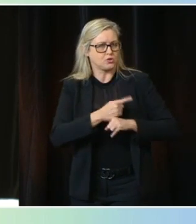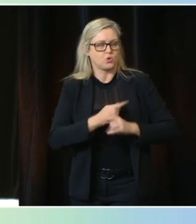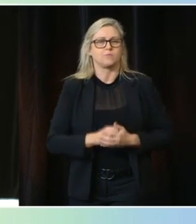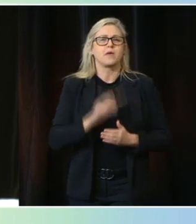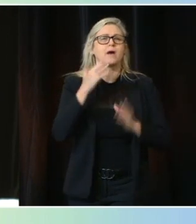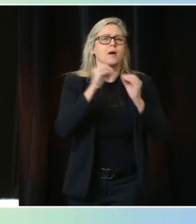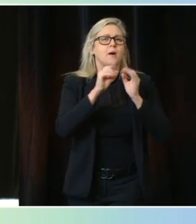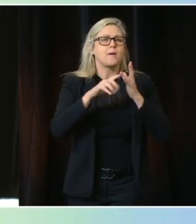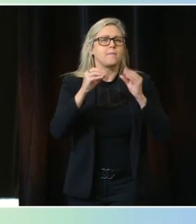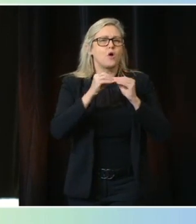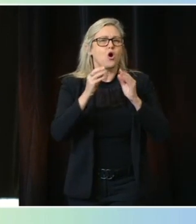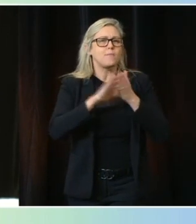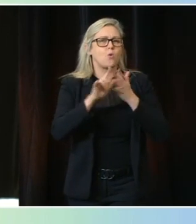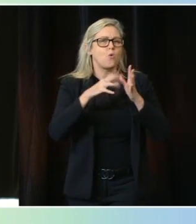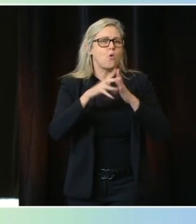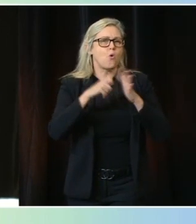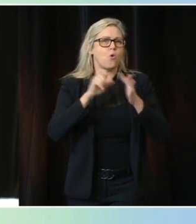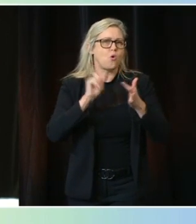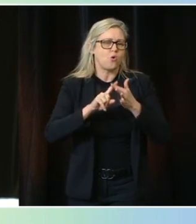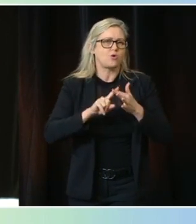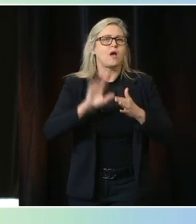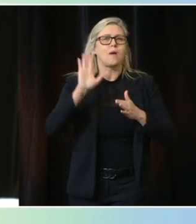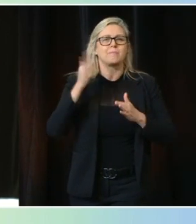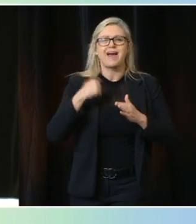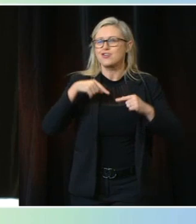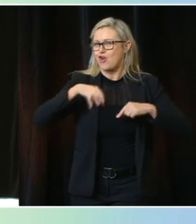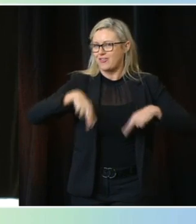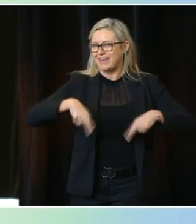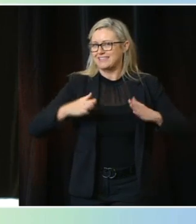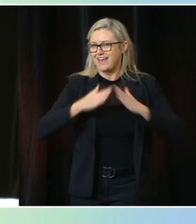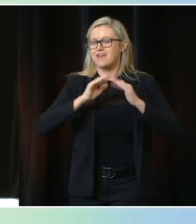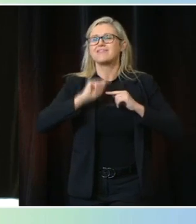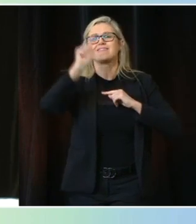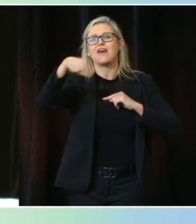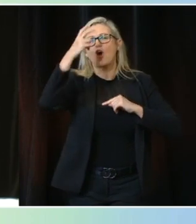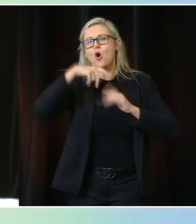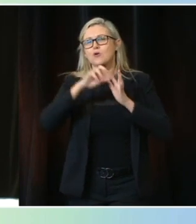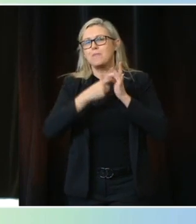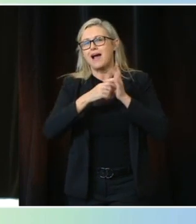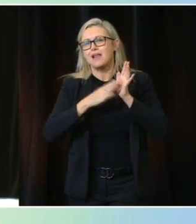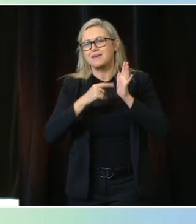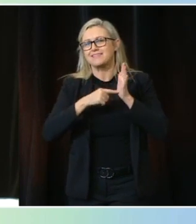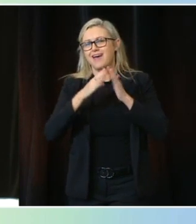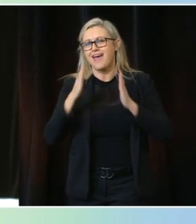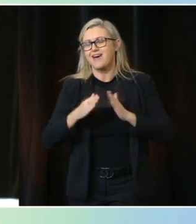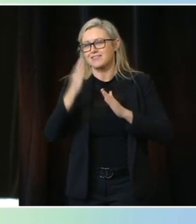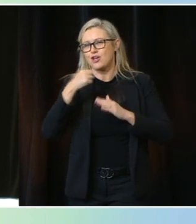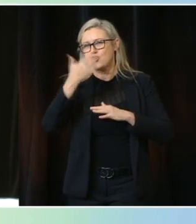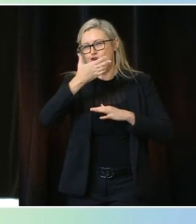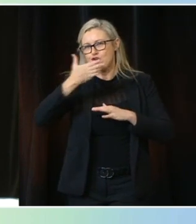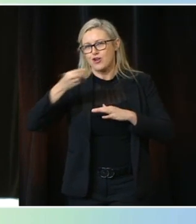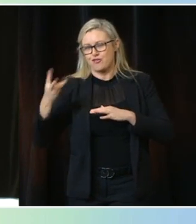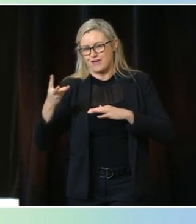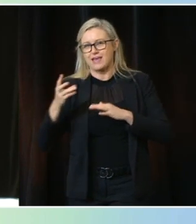Bob Hawk brought the National Economic Summit to the old building down the hill in 1983 he concluded his